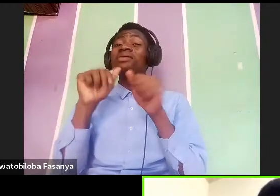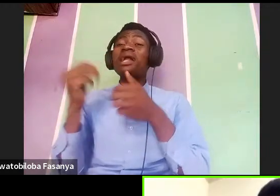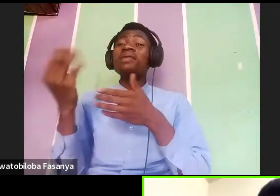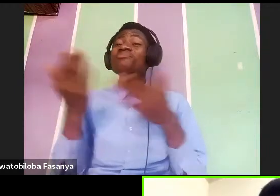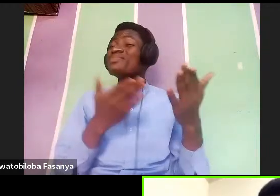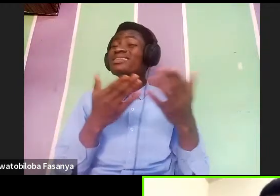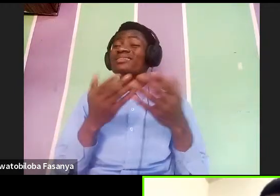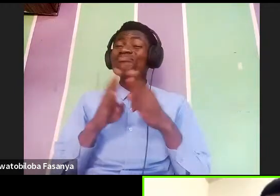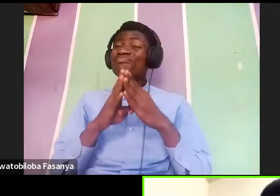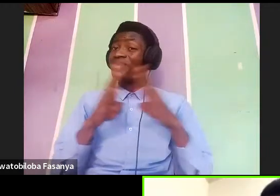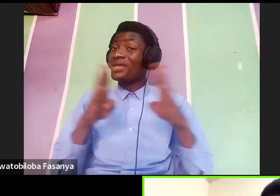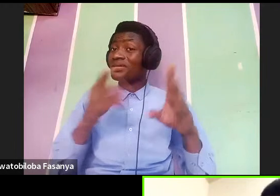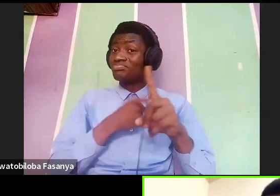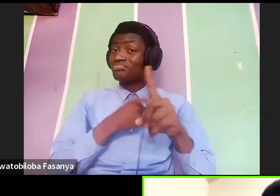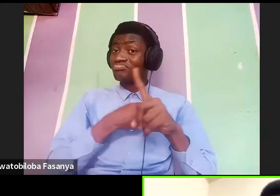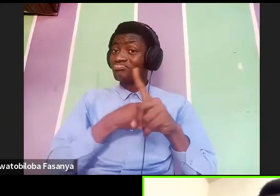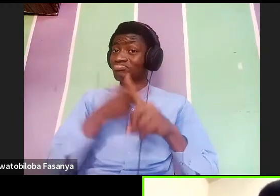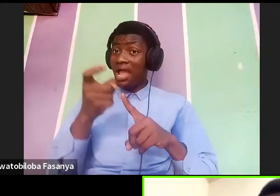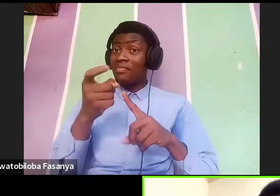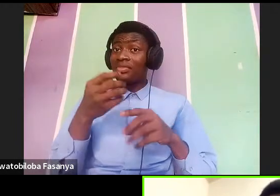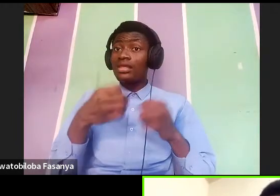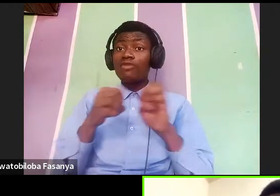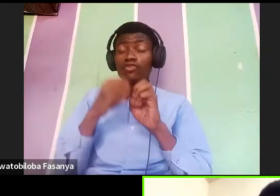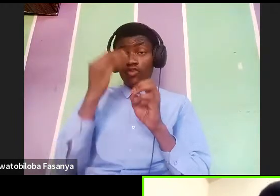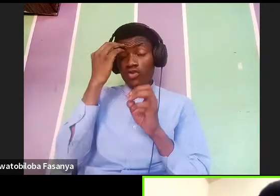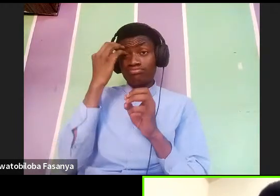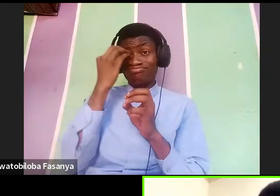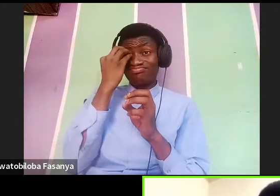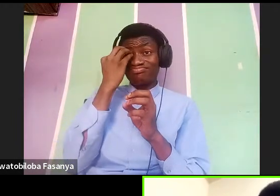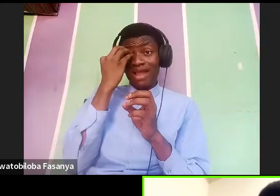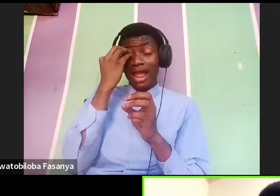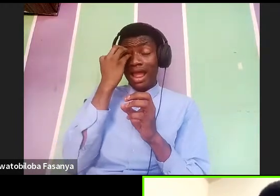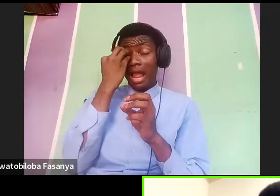Even the globe as well can become very sore as well.